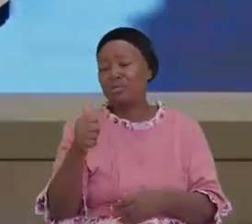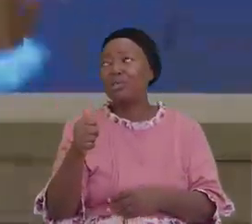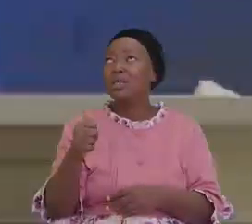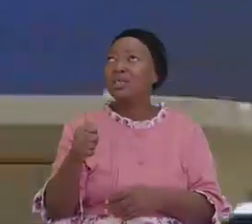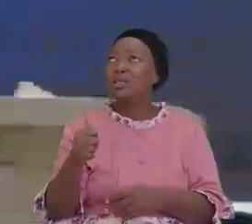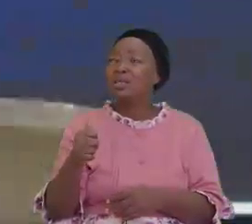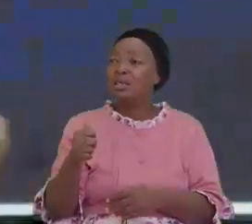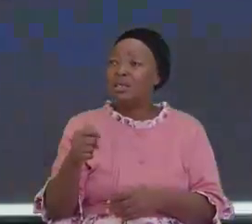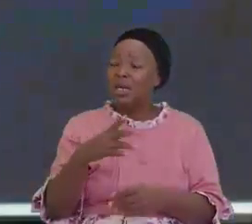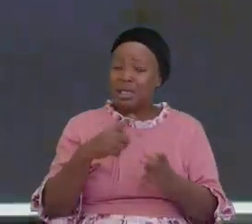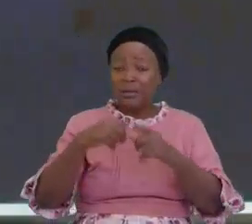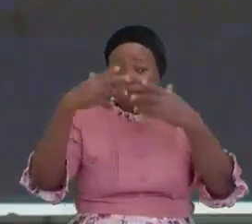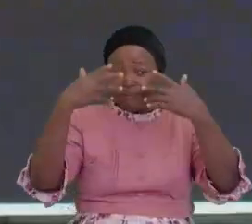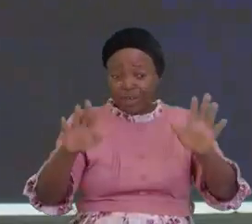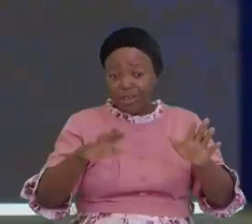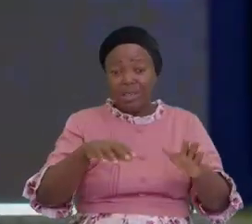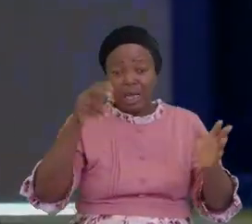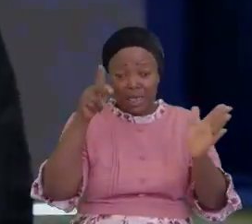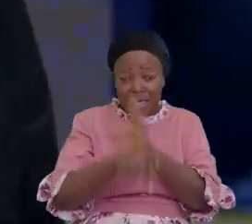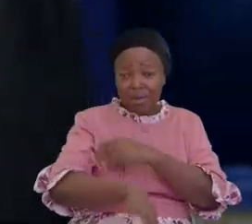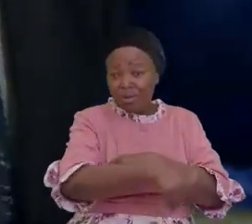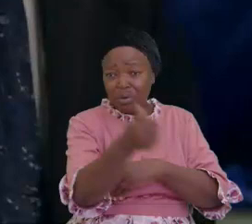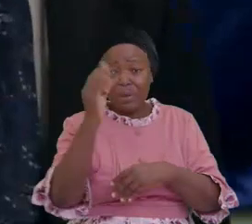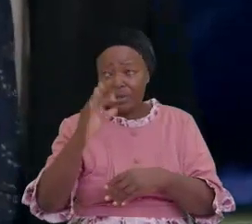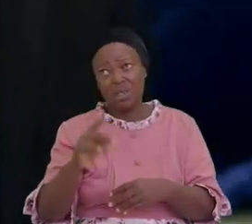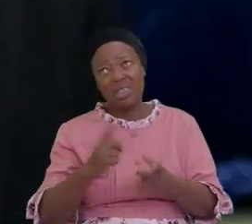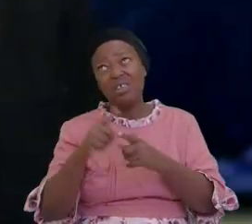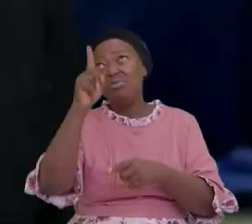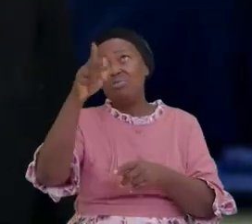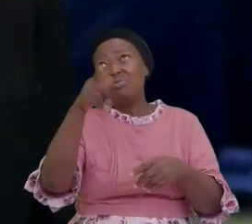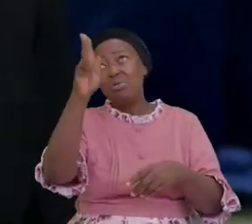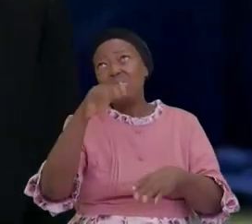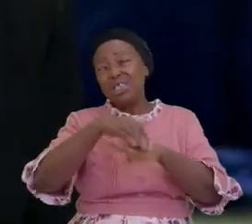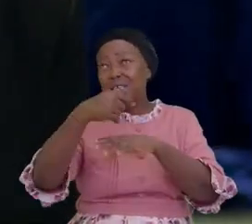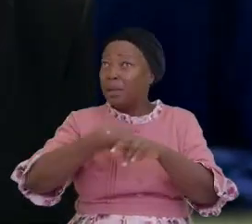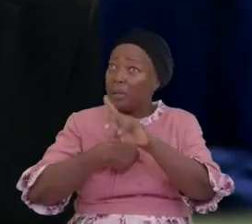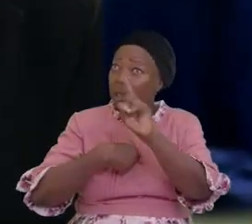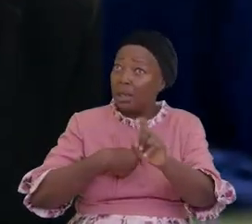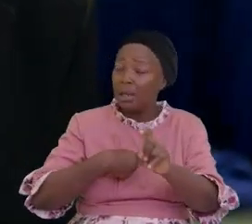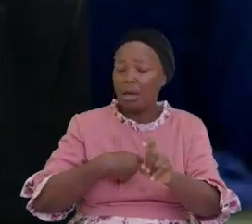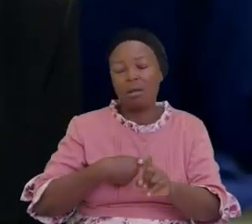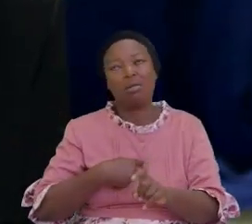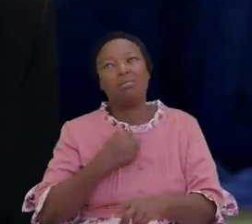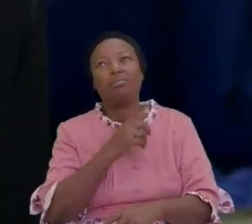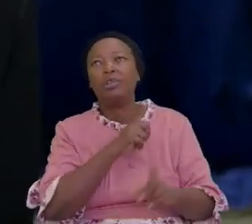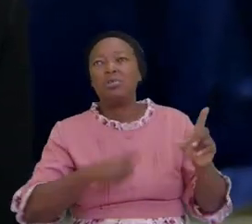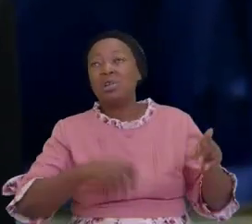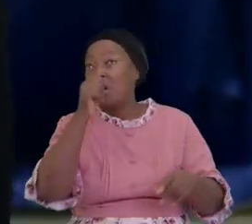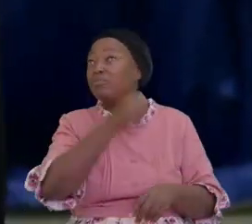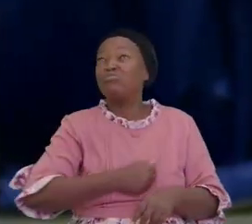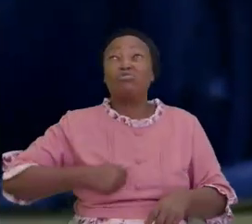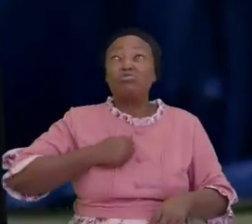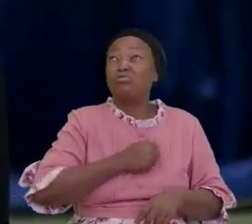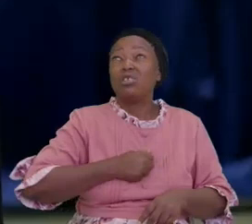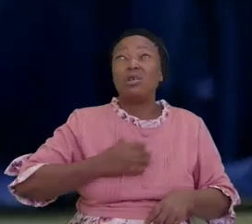other minister. And you are sending me. Oh Lord, I'm sorry. Send